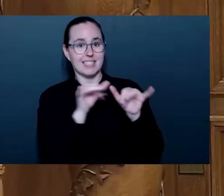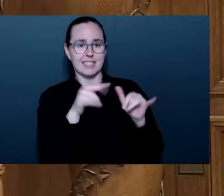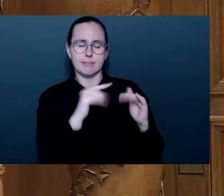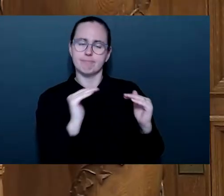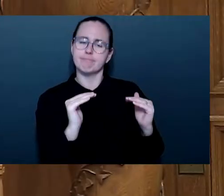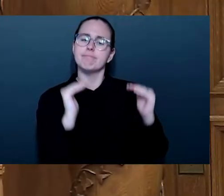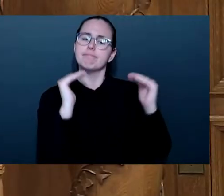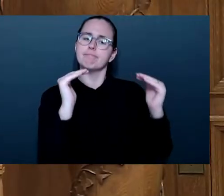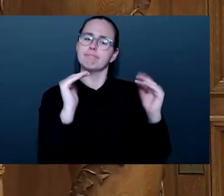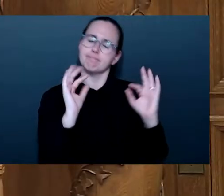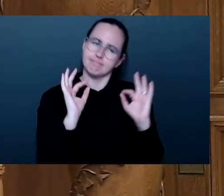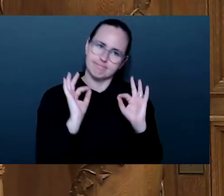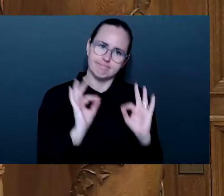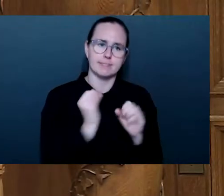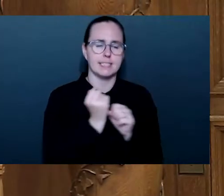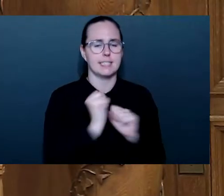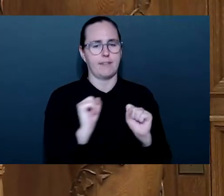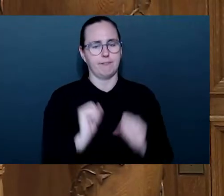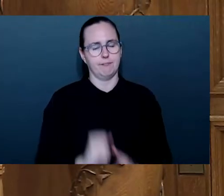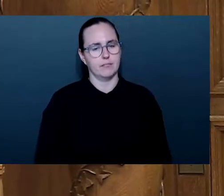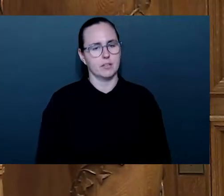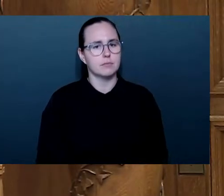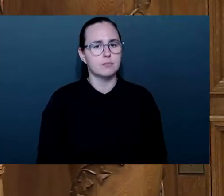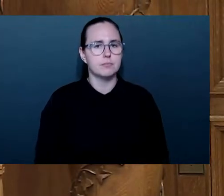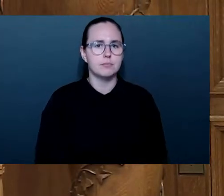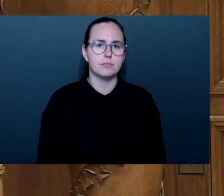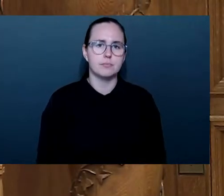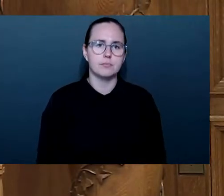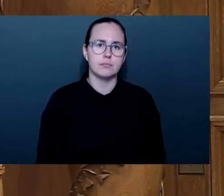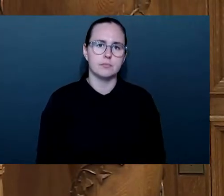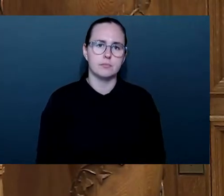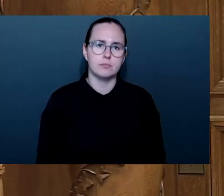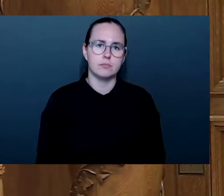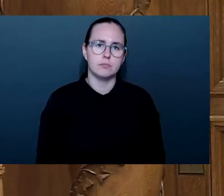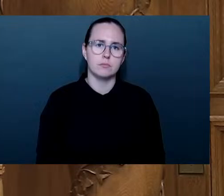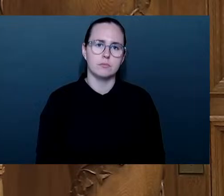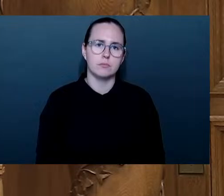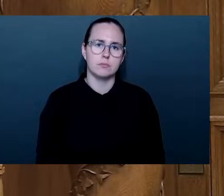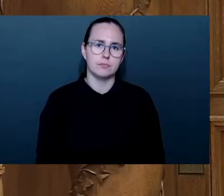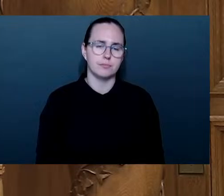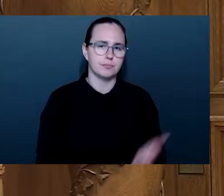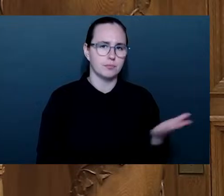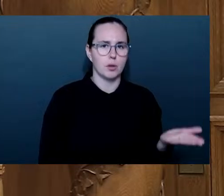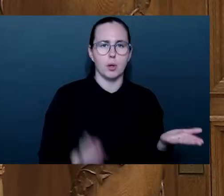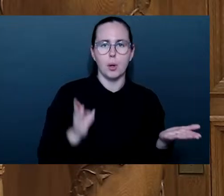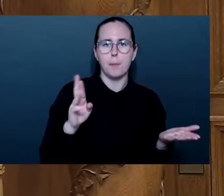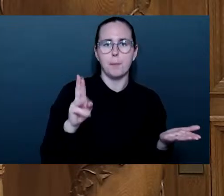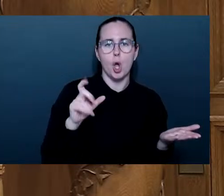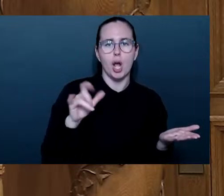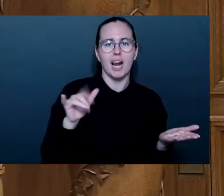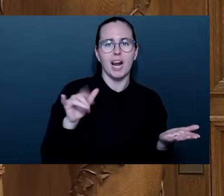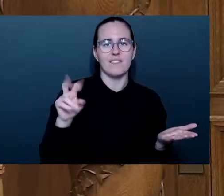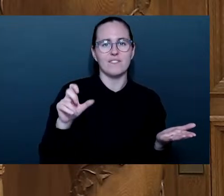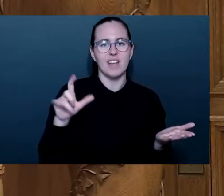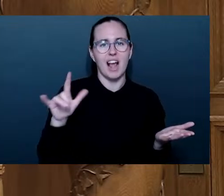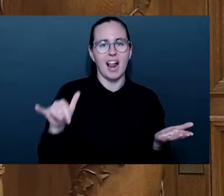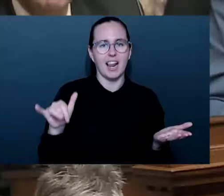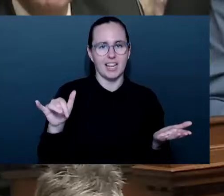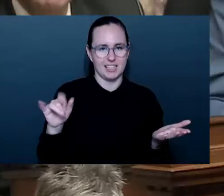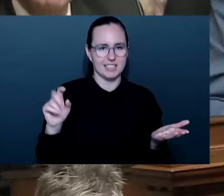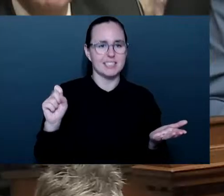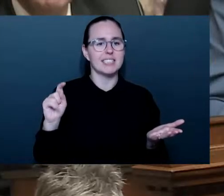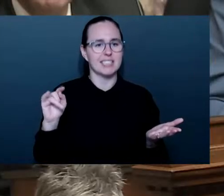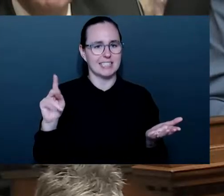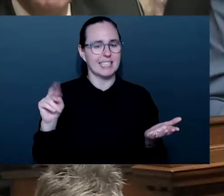Member for Bulkley Valley Stikine. Thank you, Mr. Speaker. You know what keeps Adrian Greer up at night? Rural